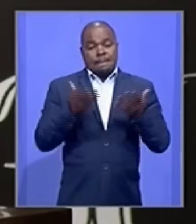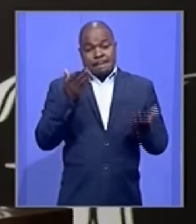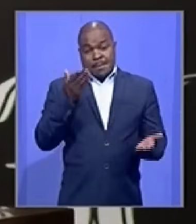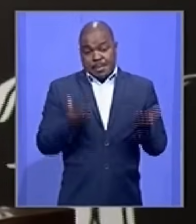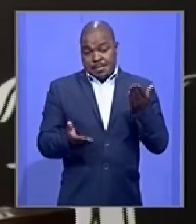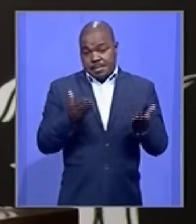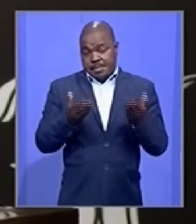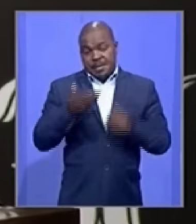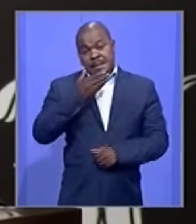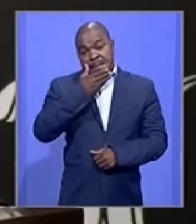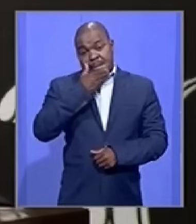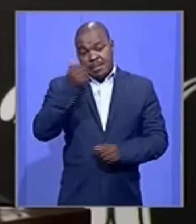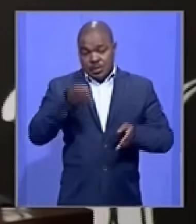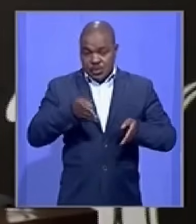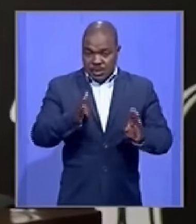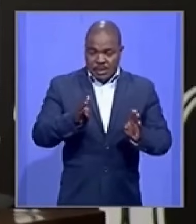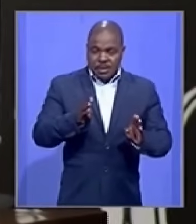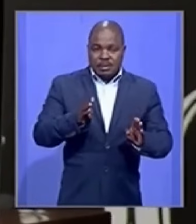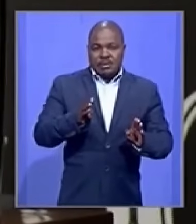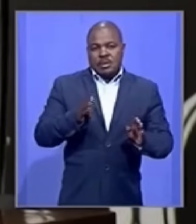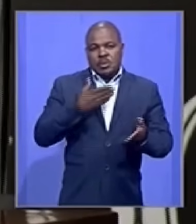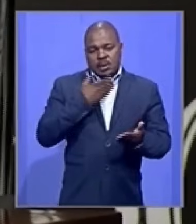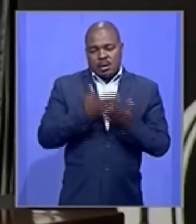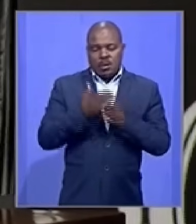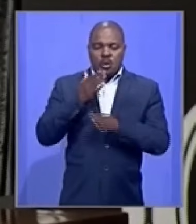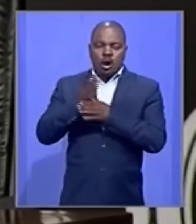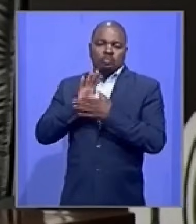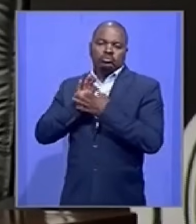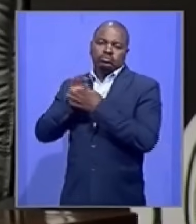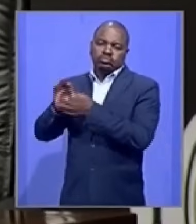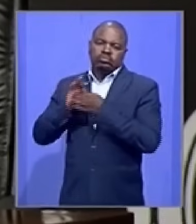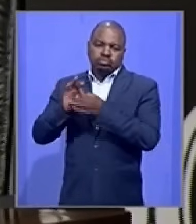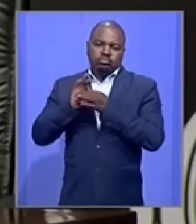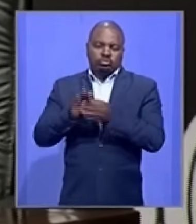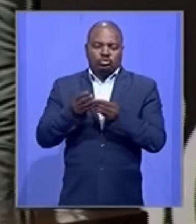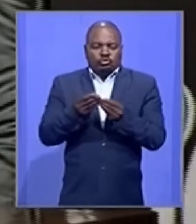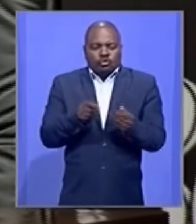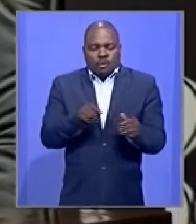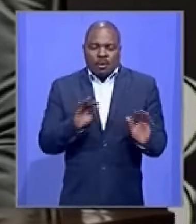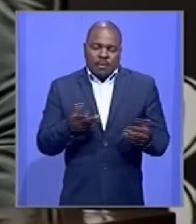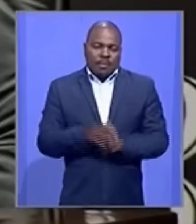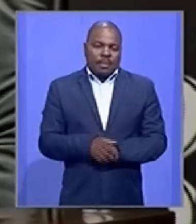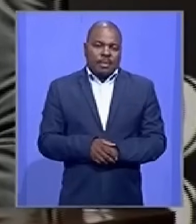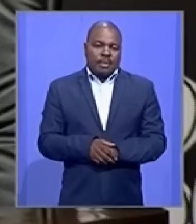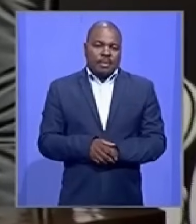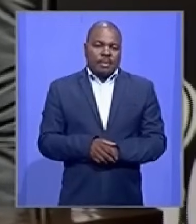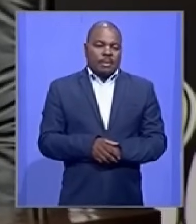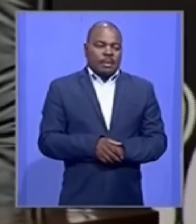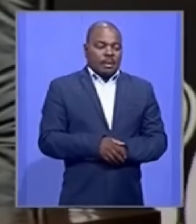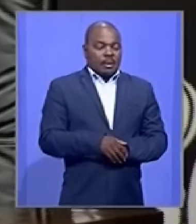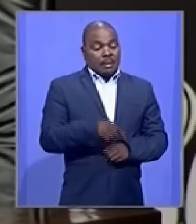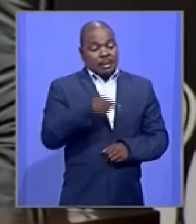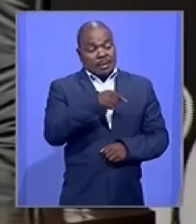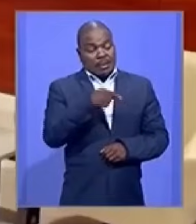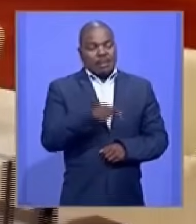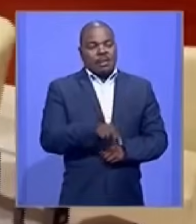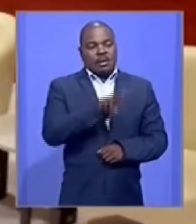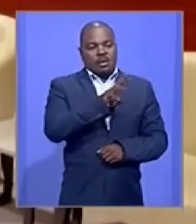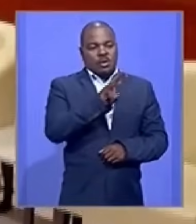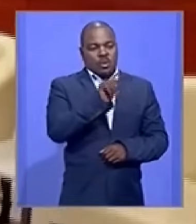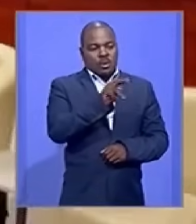ways we can work together to resolve that. Mo presidente wa naha ya Rwanda